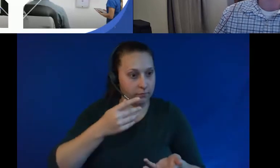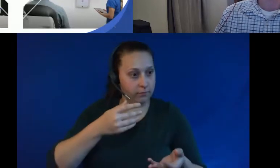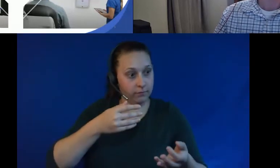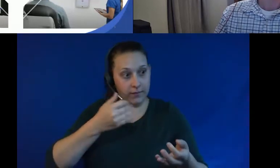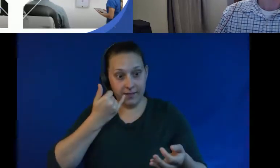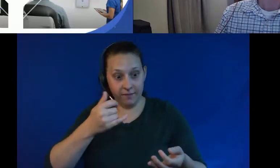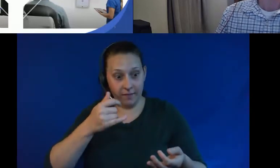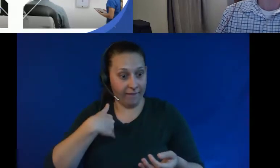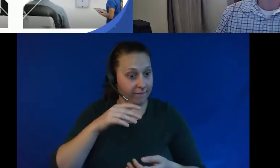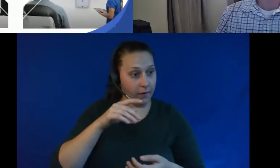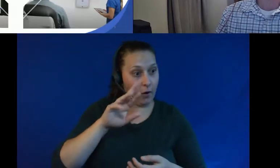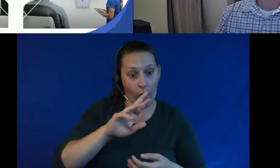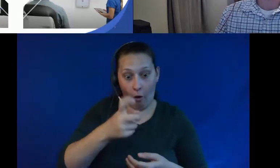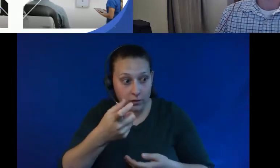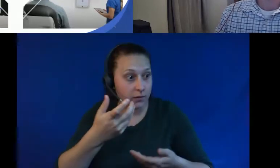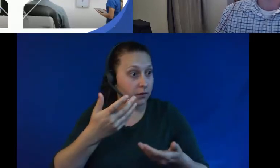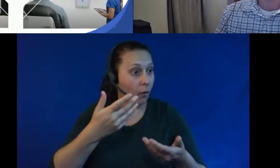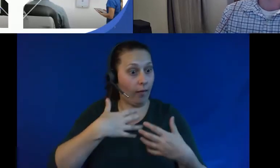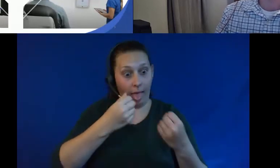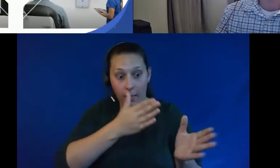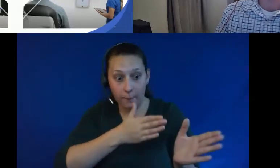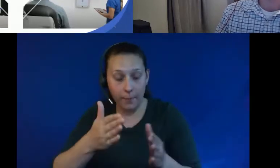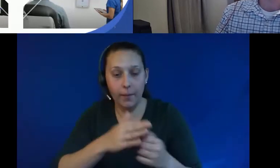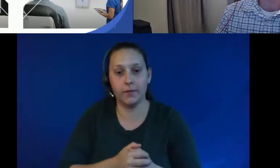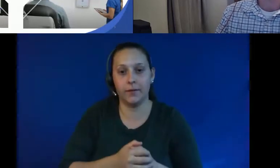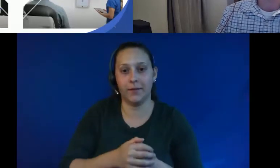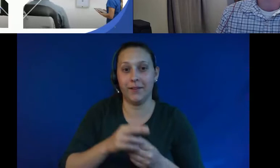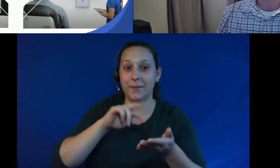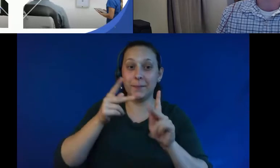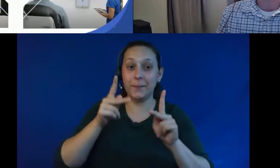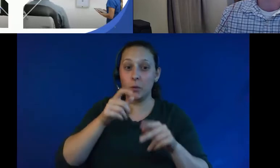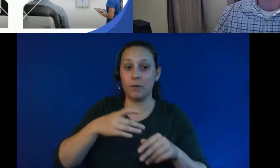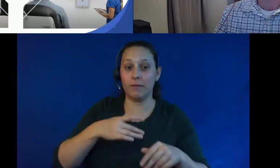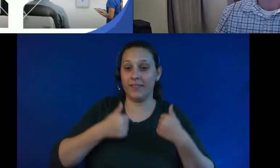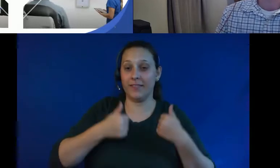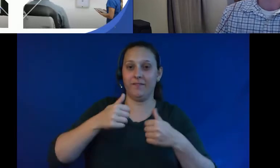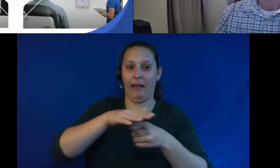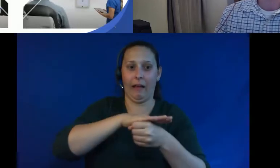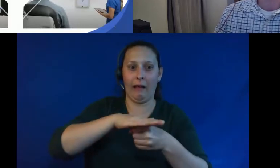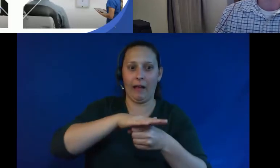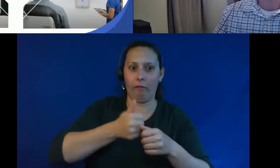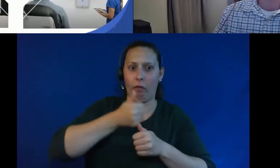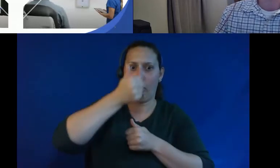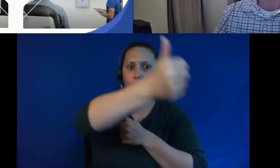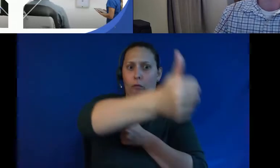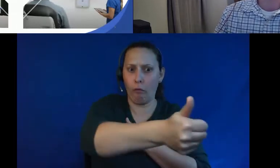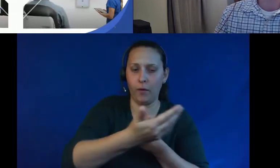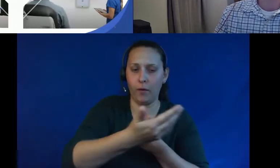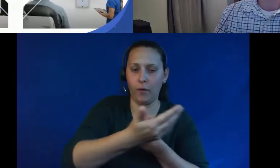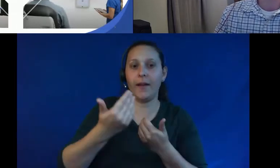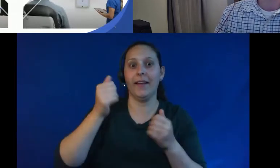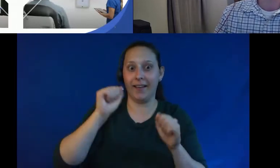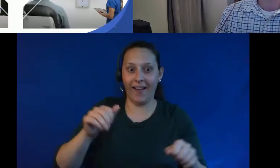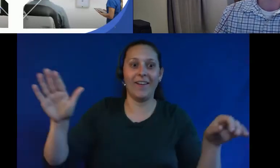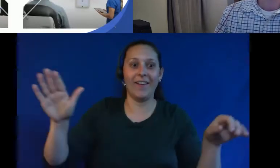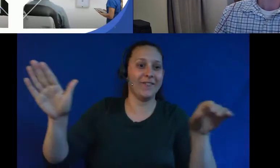prescriptions. So for the first time in history, people living in remote or isolated areas of Canada can receive full comprehensive eye exams any